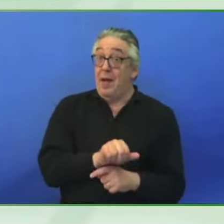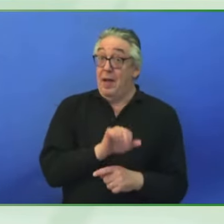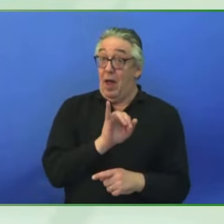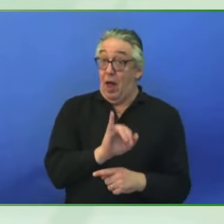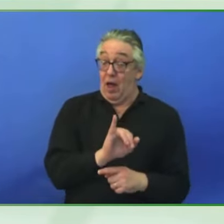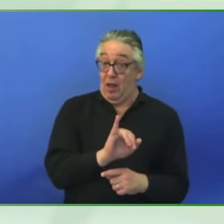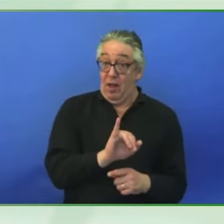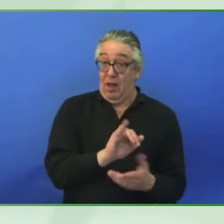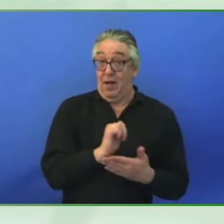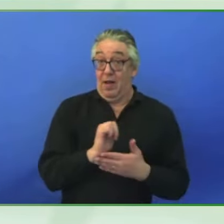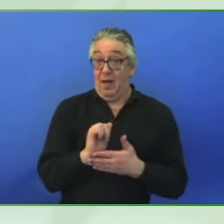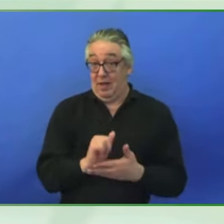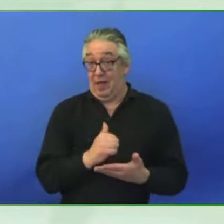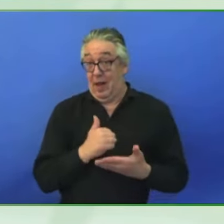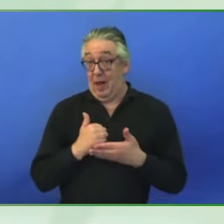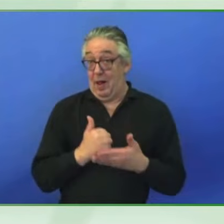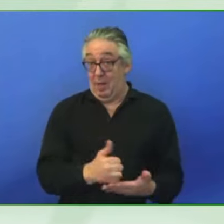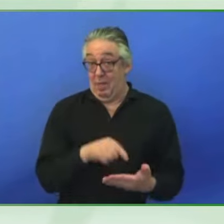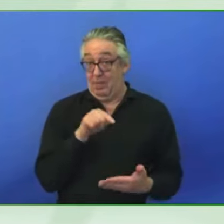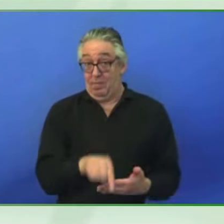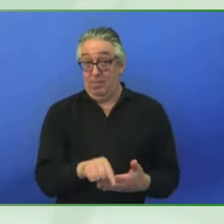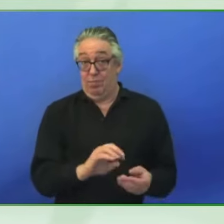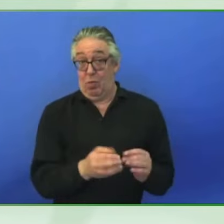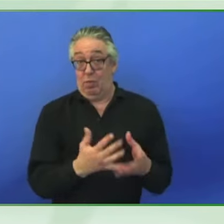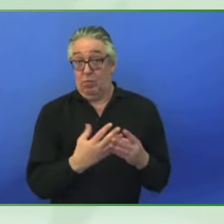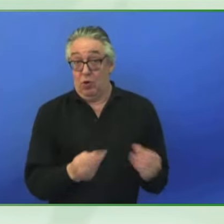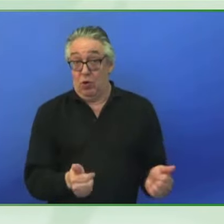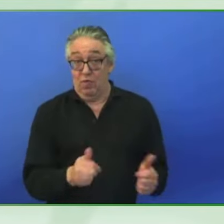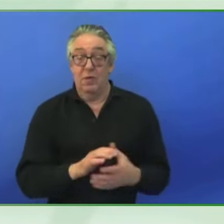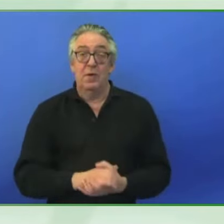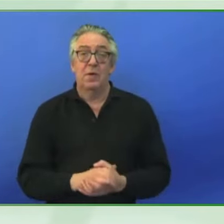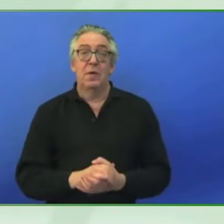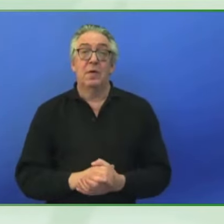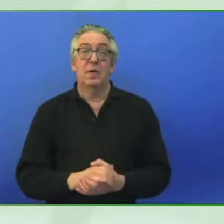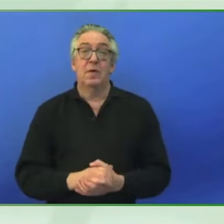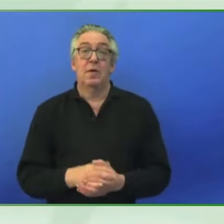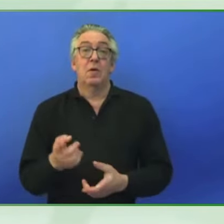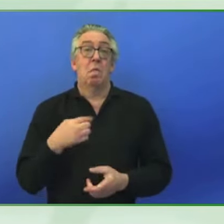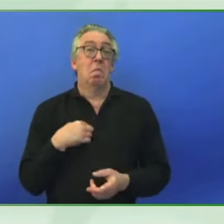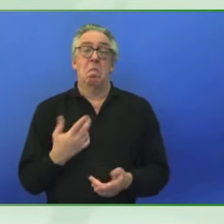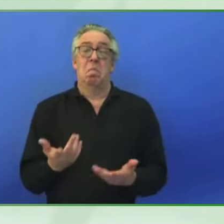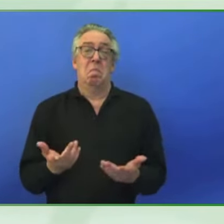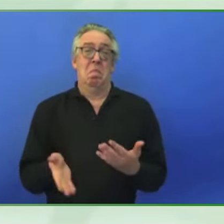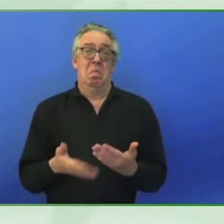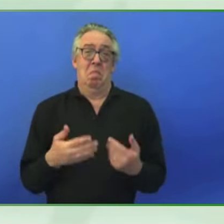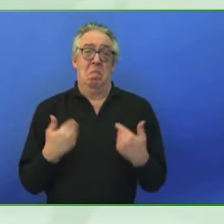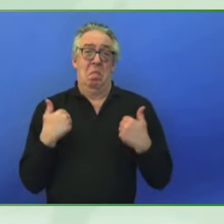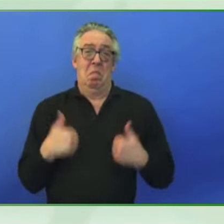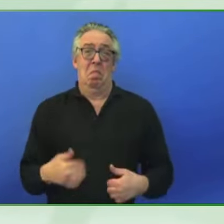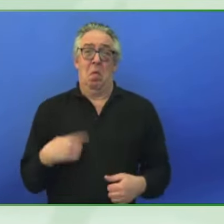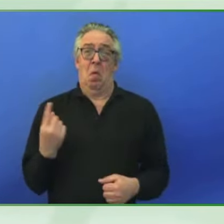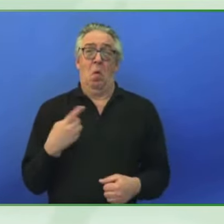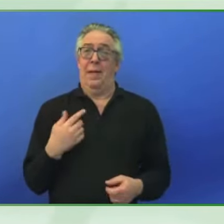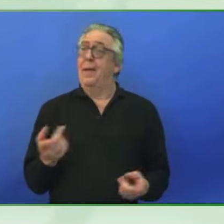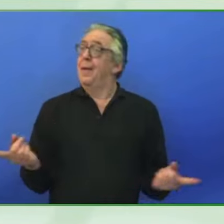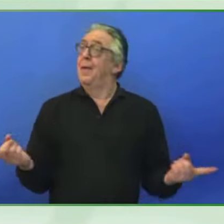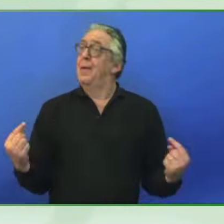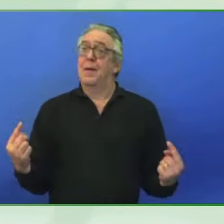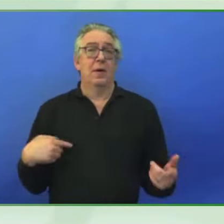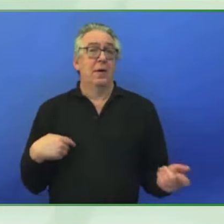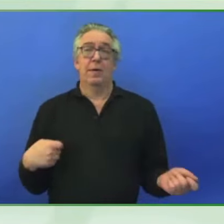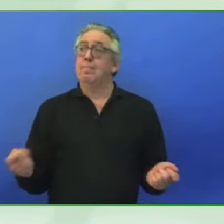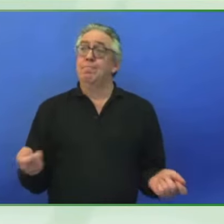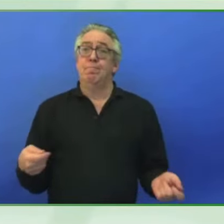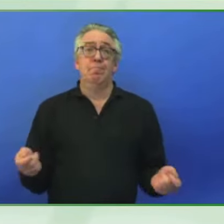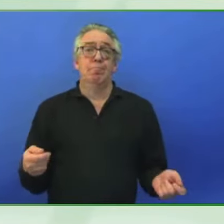problem. Having said all that, my role is simply as the convener, as the moderator, and I'm glad that I can hand